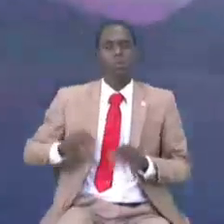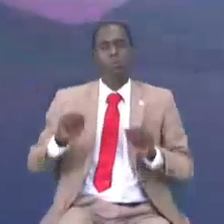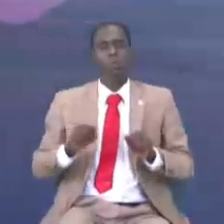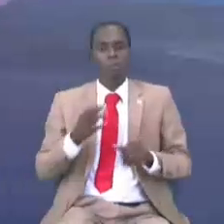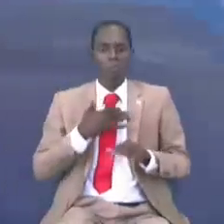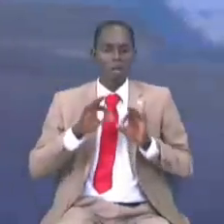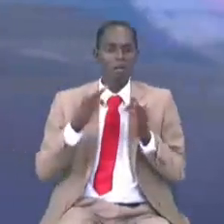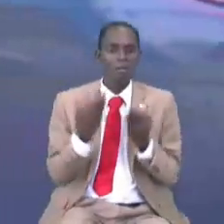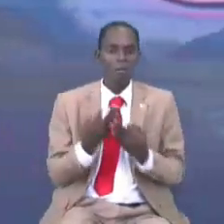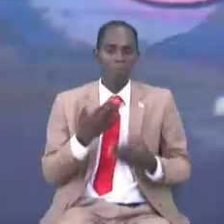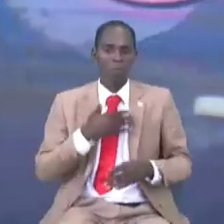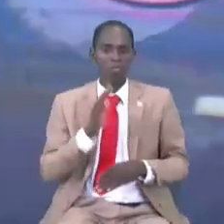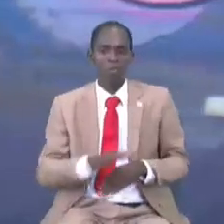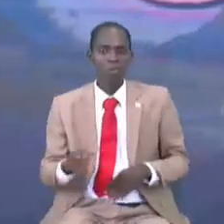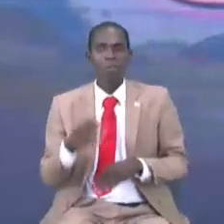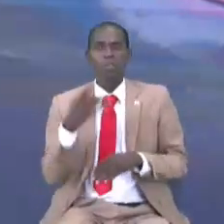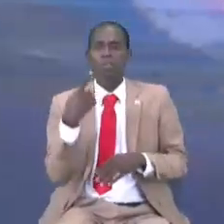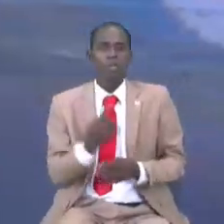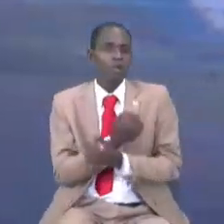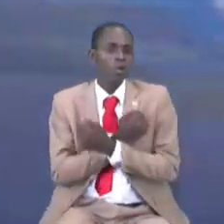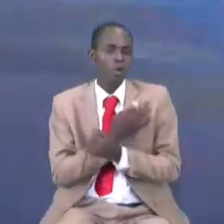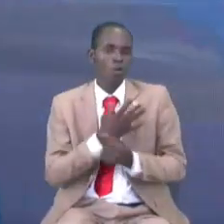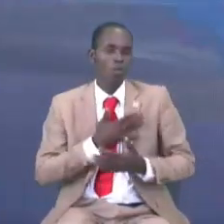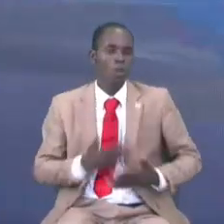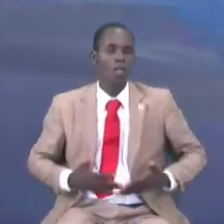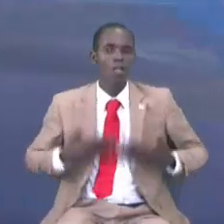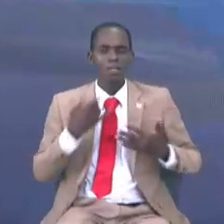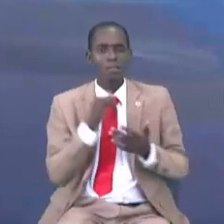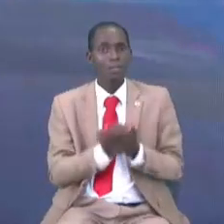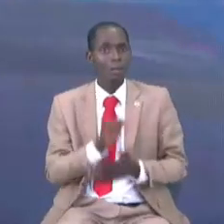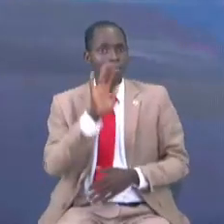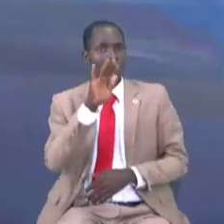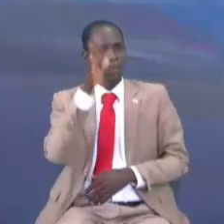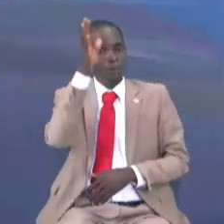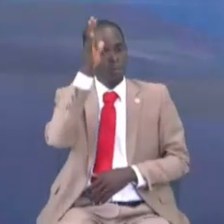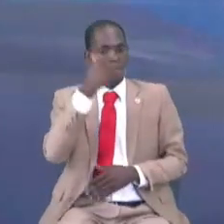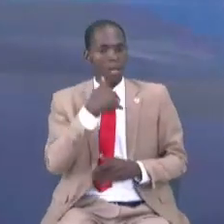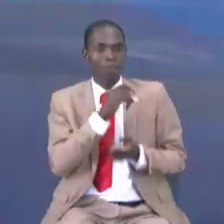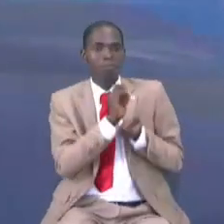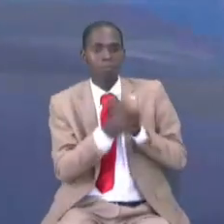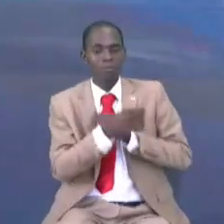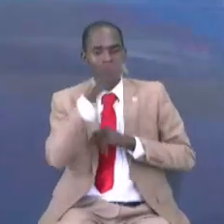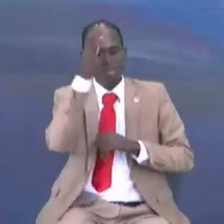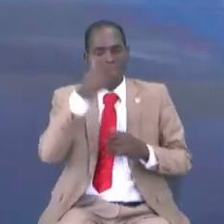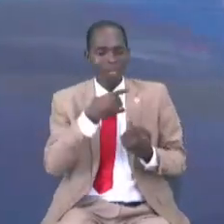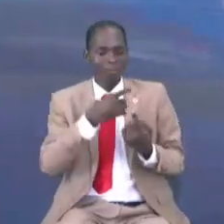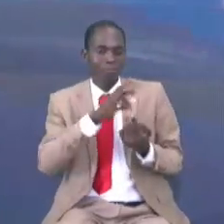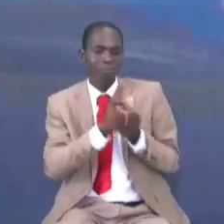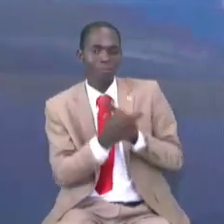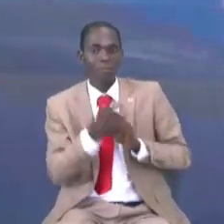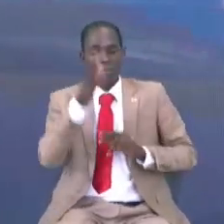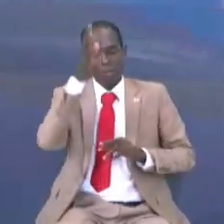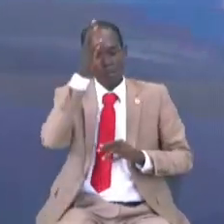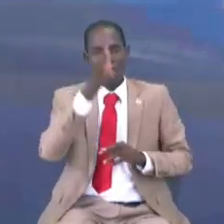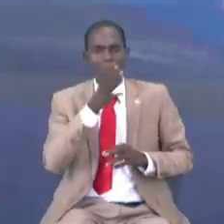has turned. Daddy has repented. Mommy has turned. Mommy has repented. Her language is different. Her lifestyle